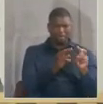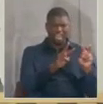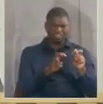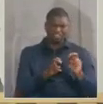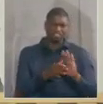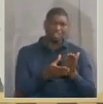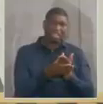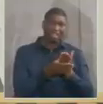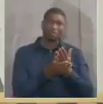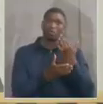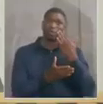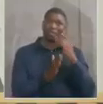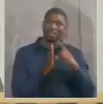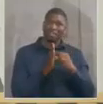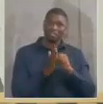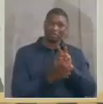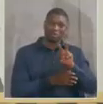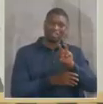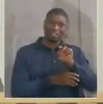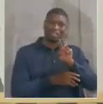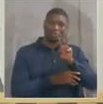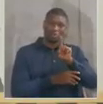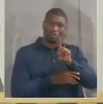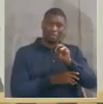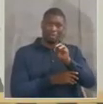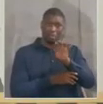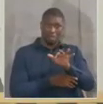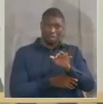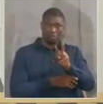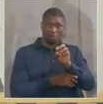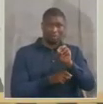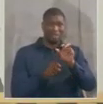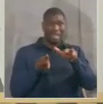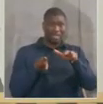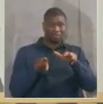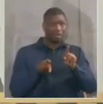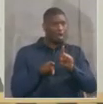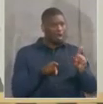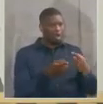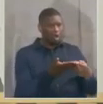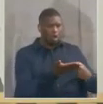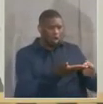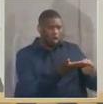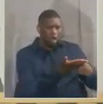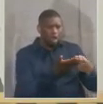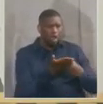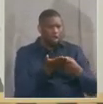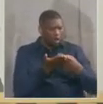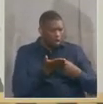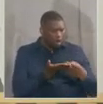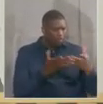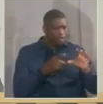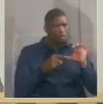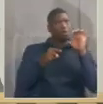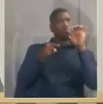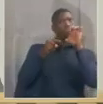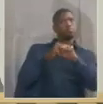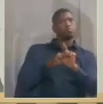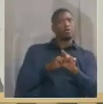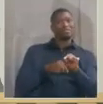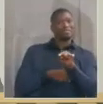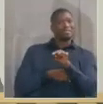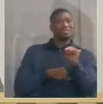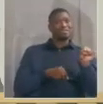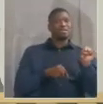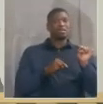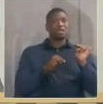May 2018, and one of the preliminary observations was that this multidisciplinary task